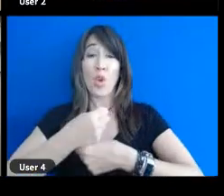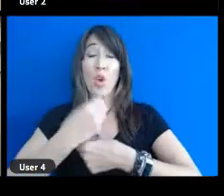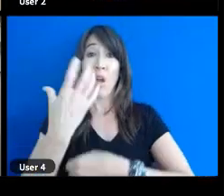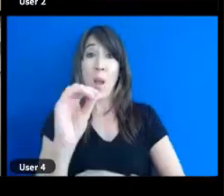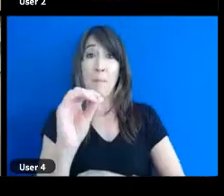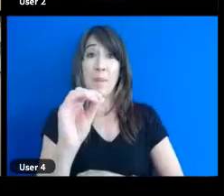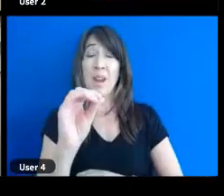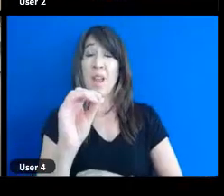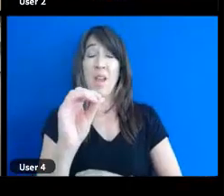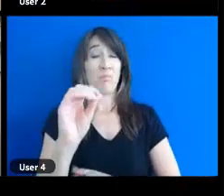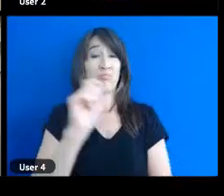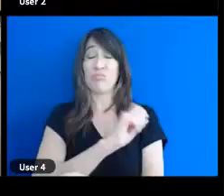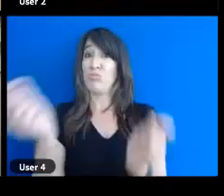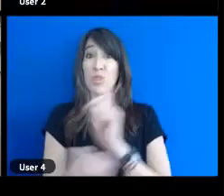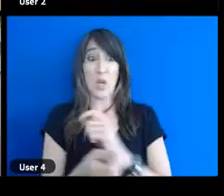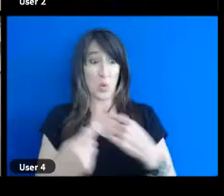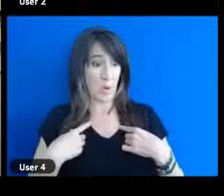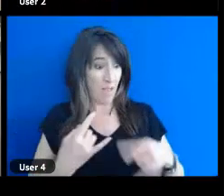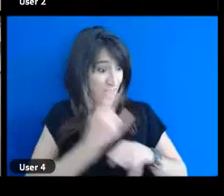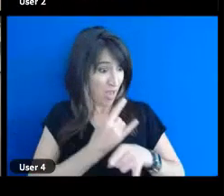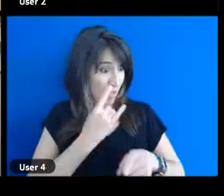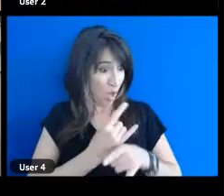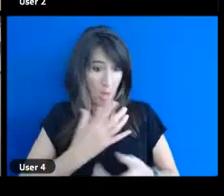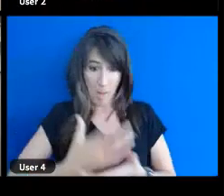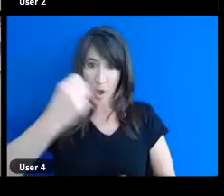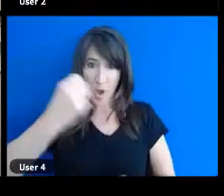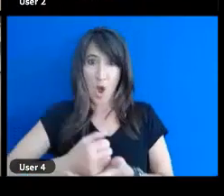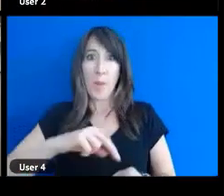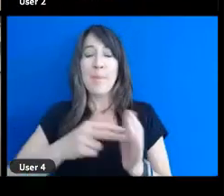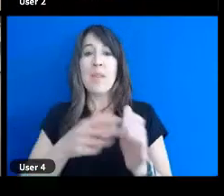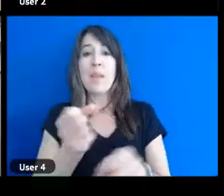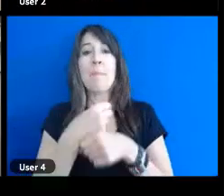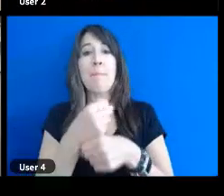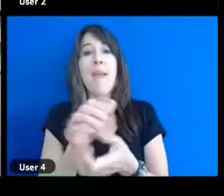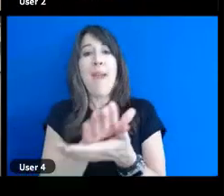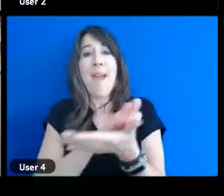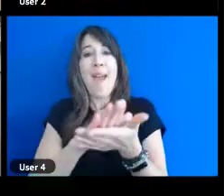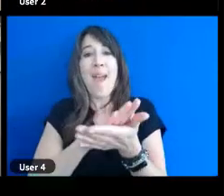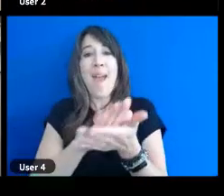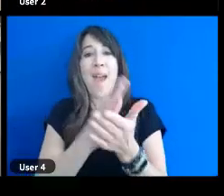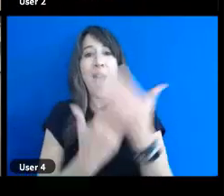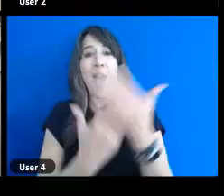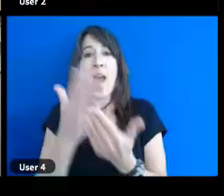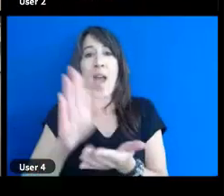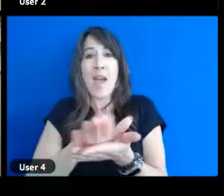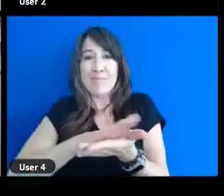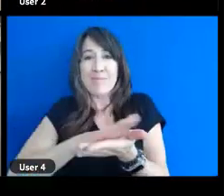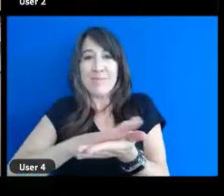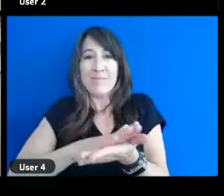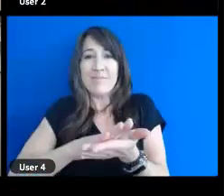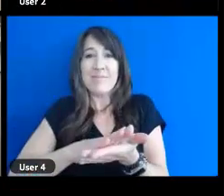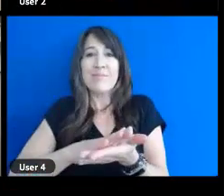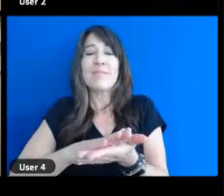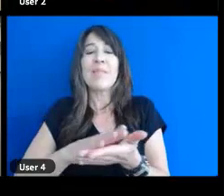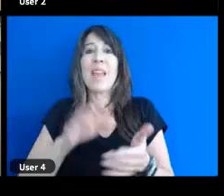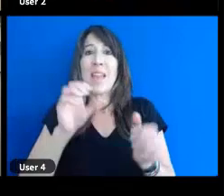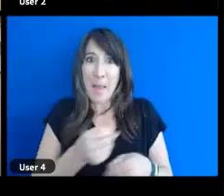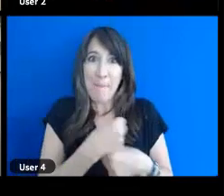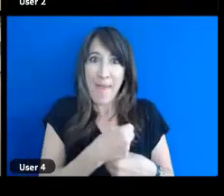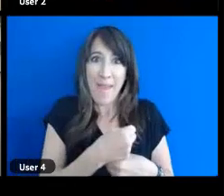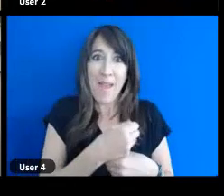that immediately started saying, hey, we've got alcohol, we've got bottles, we can make hand sanitizer. And a number of them